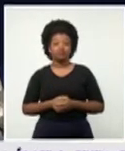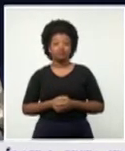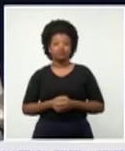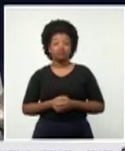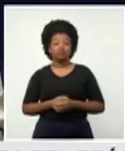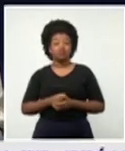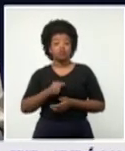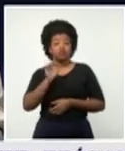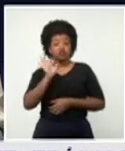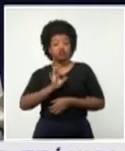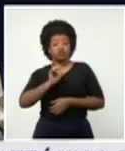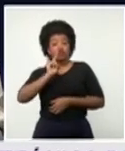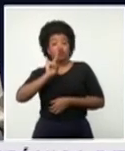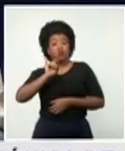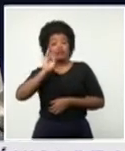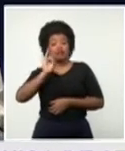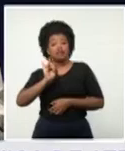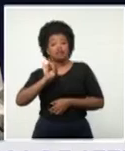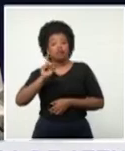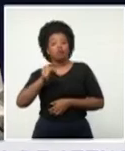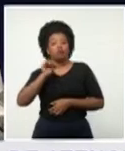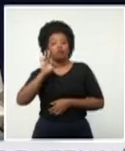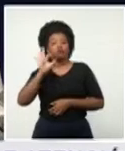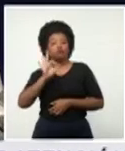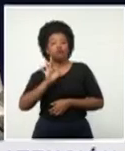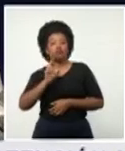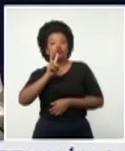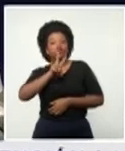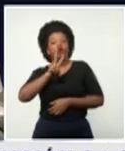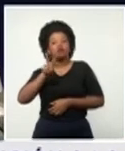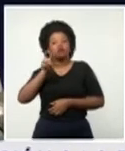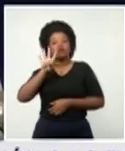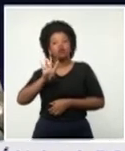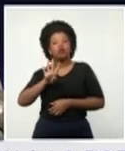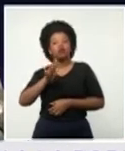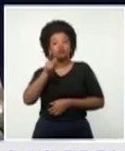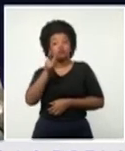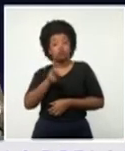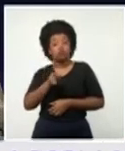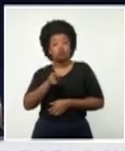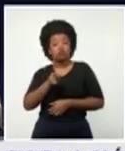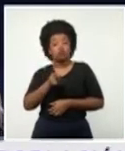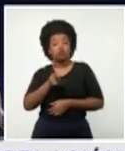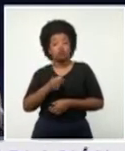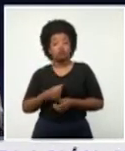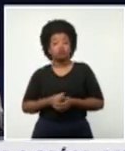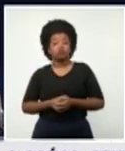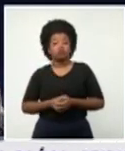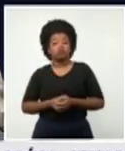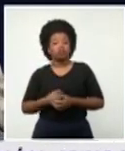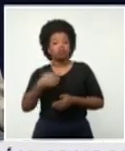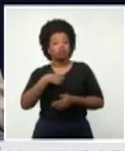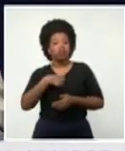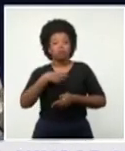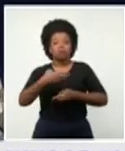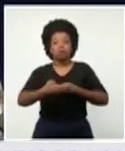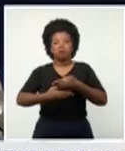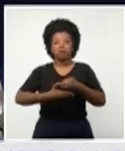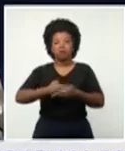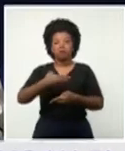97.8%, that is 224 patients, have a stable clinical